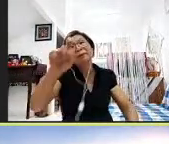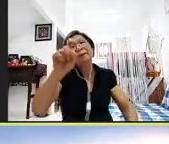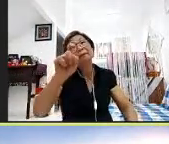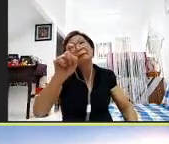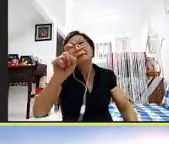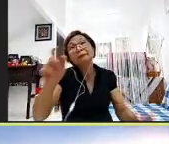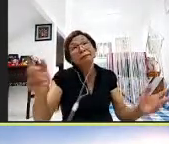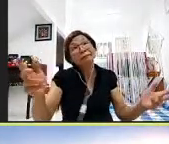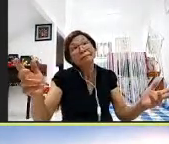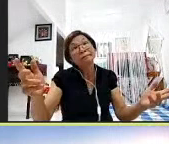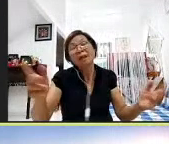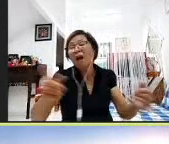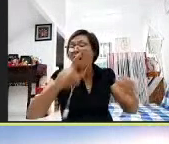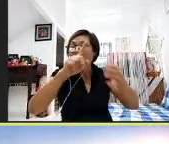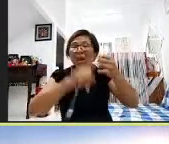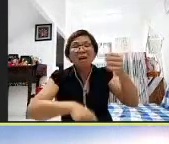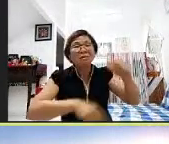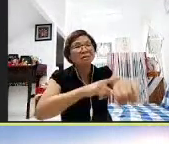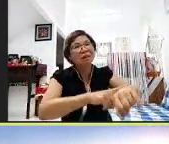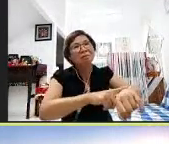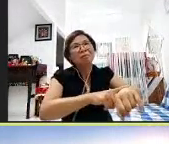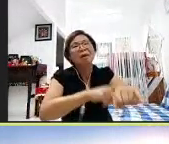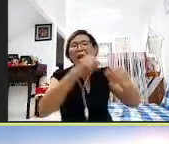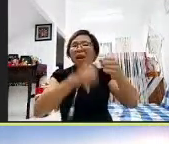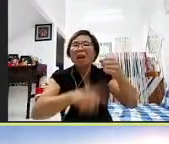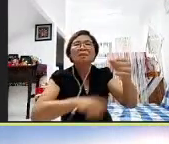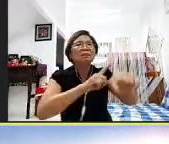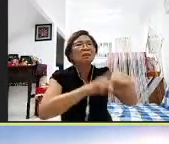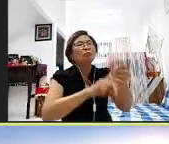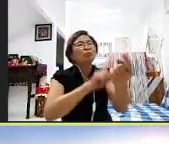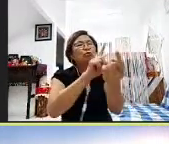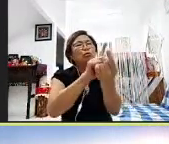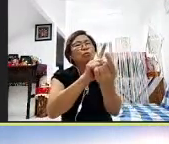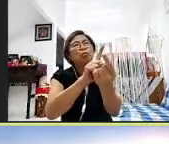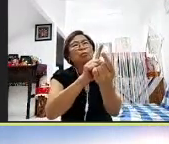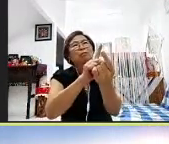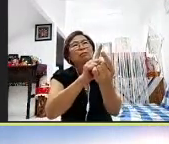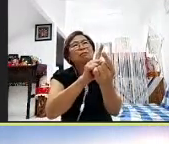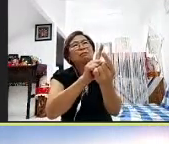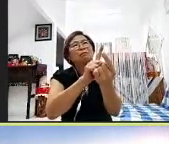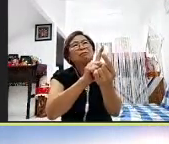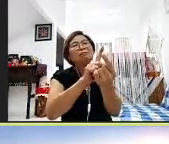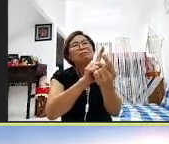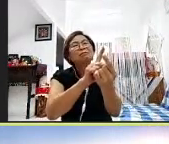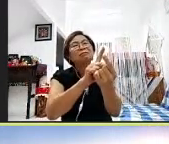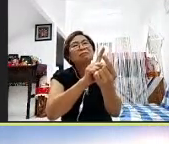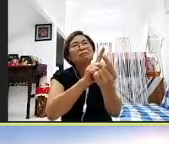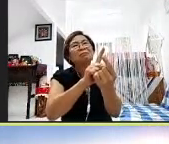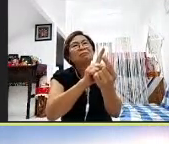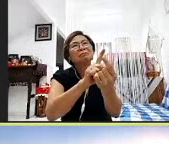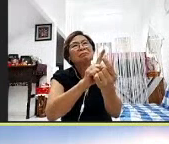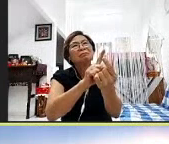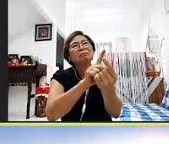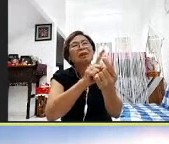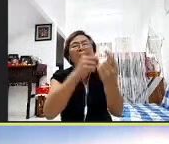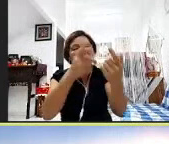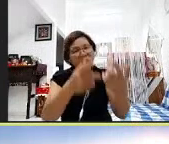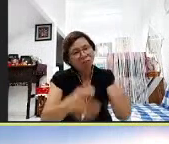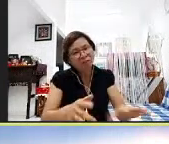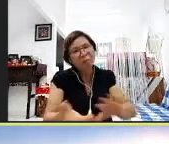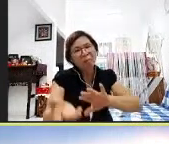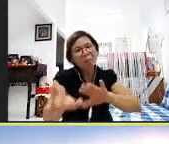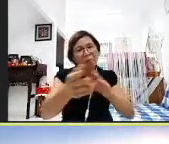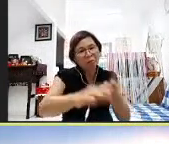last time you see your loved one alive that way. And if they pass away,